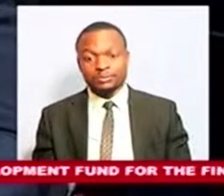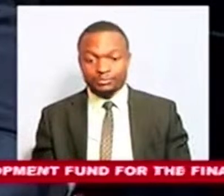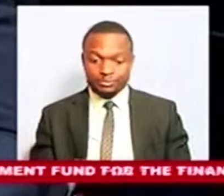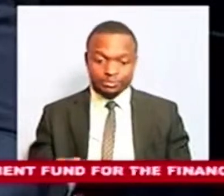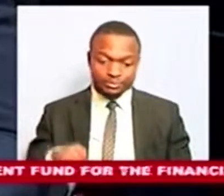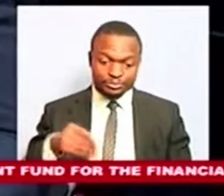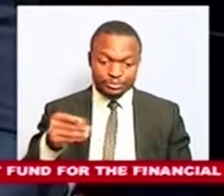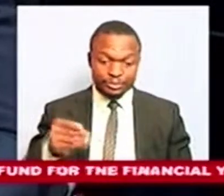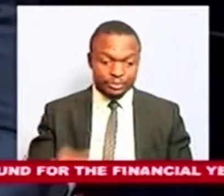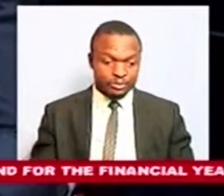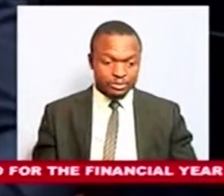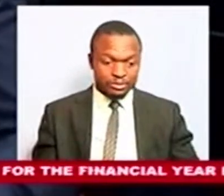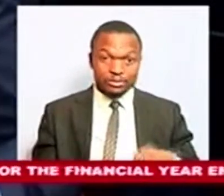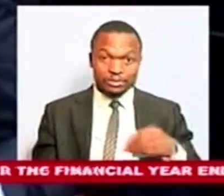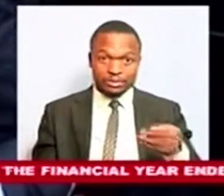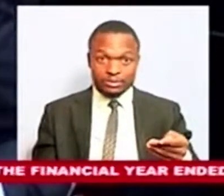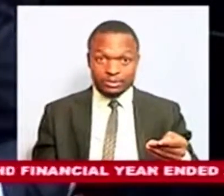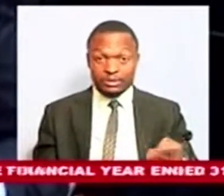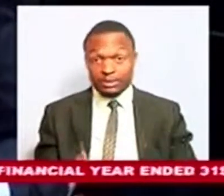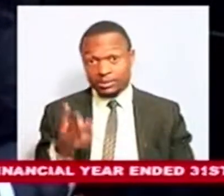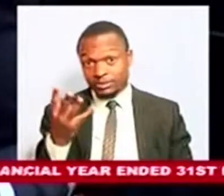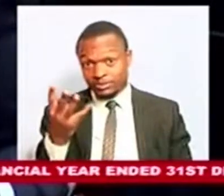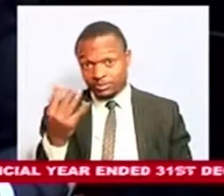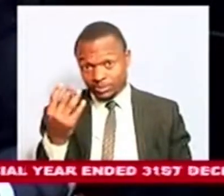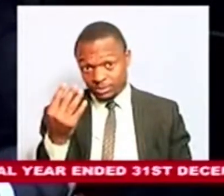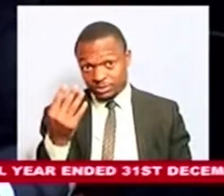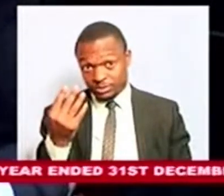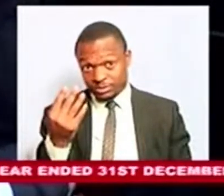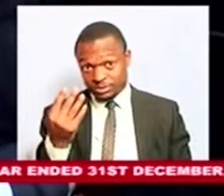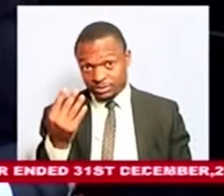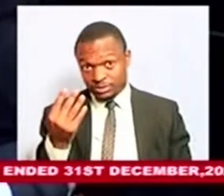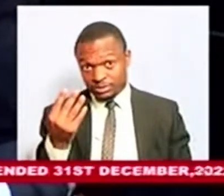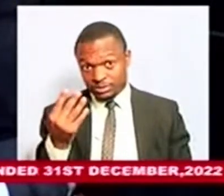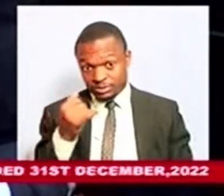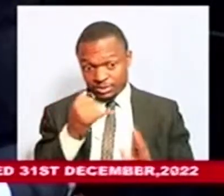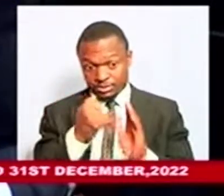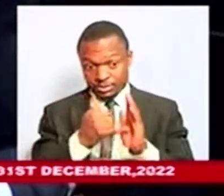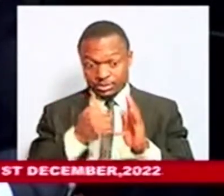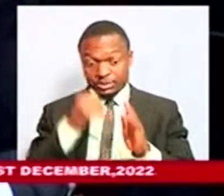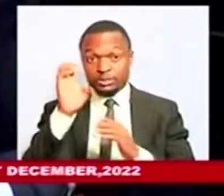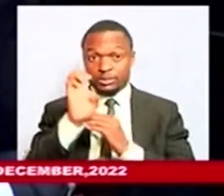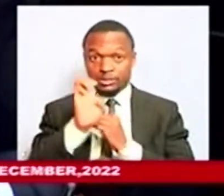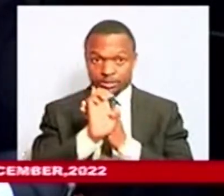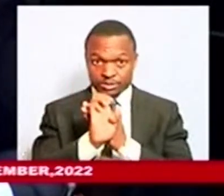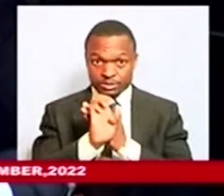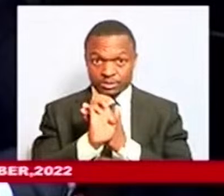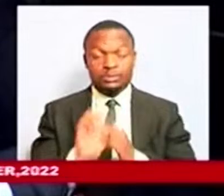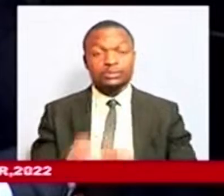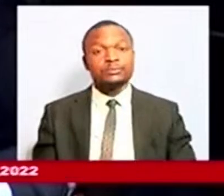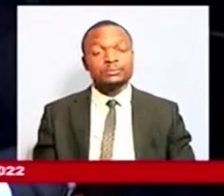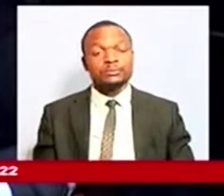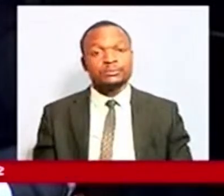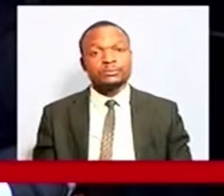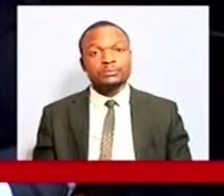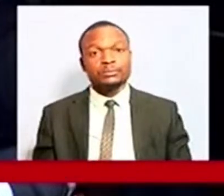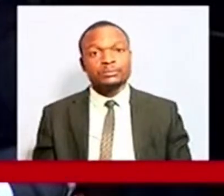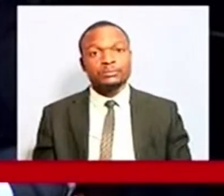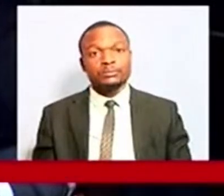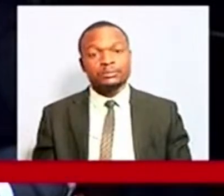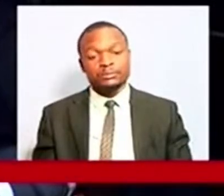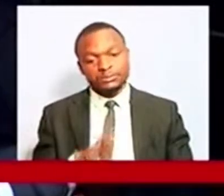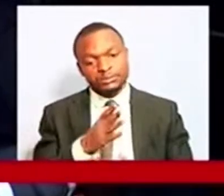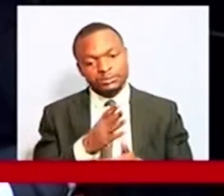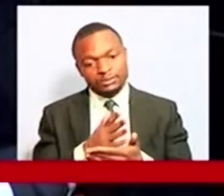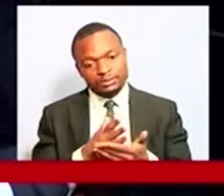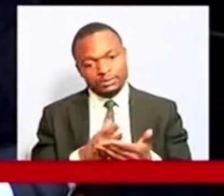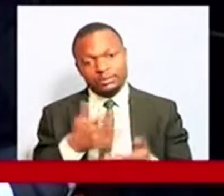spent, in fact, on 14th June. I think it's something to do